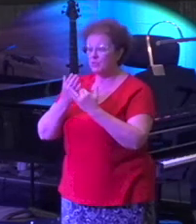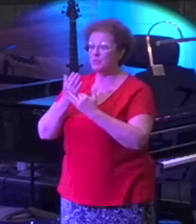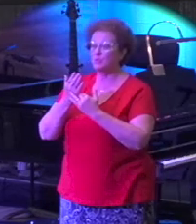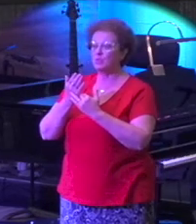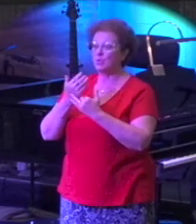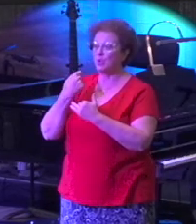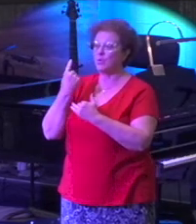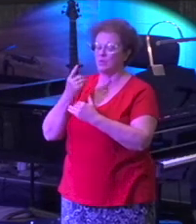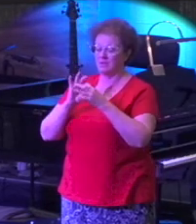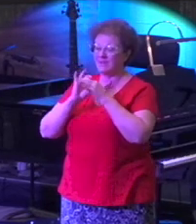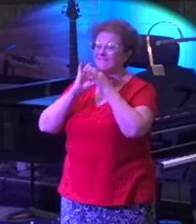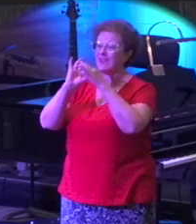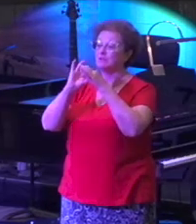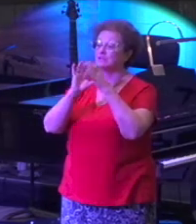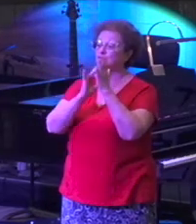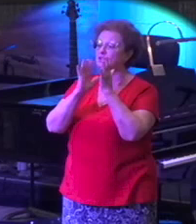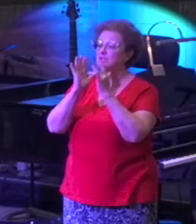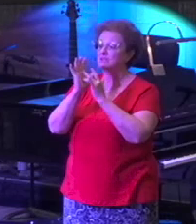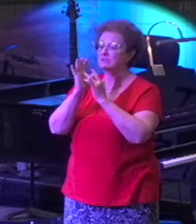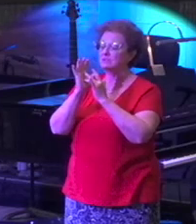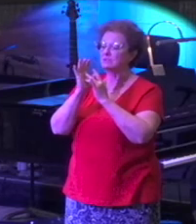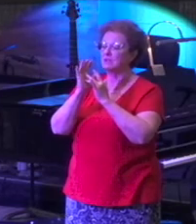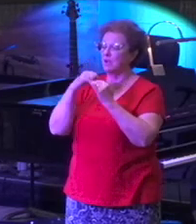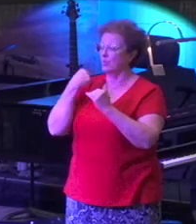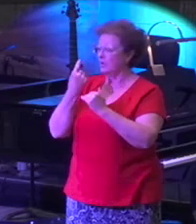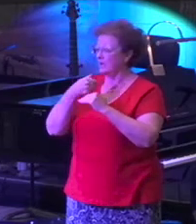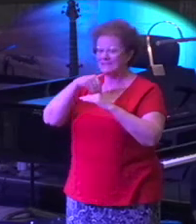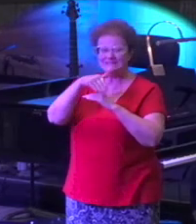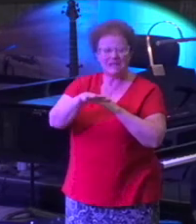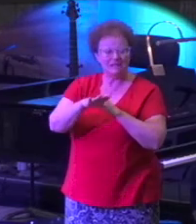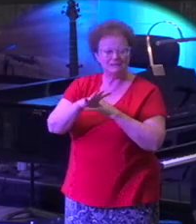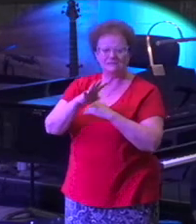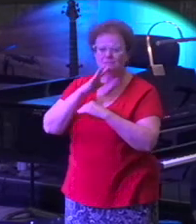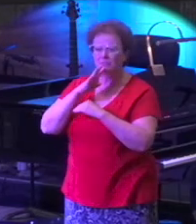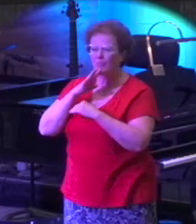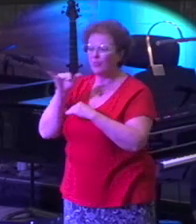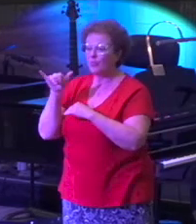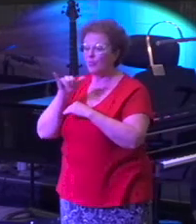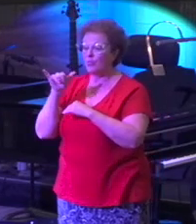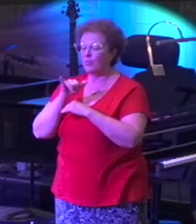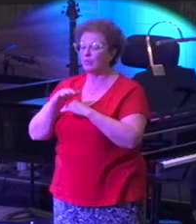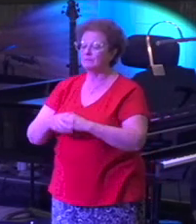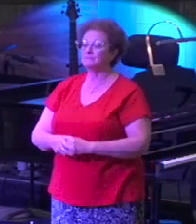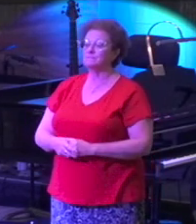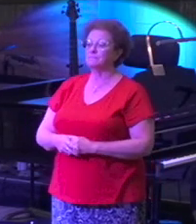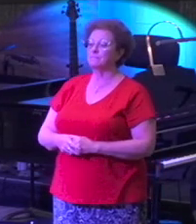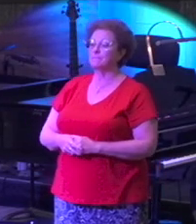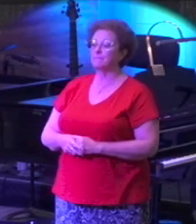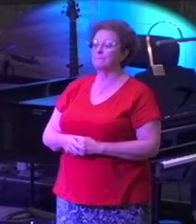we're connected to Jesus and sent to speak his word to everyone, even our enemies, who haven't yet been invited to know